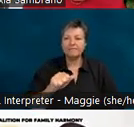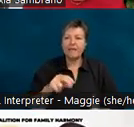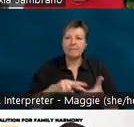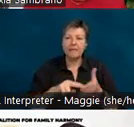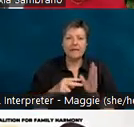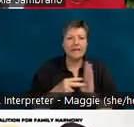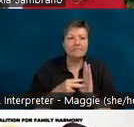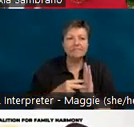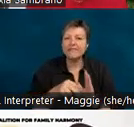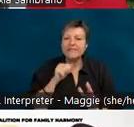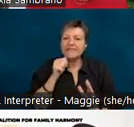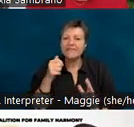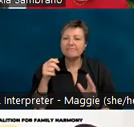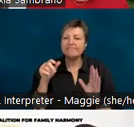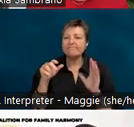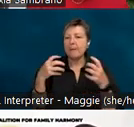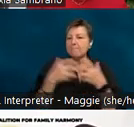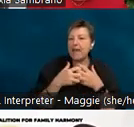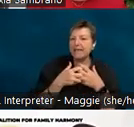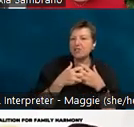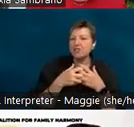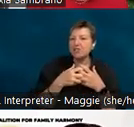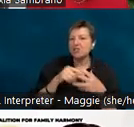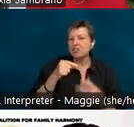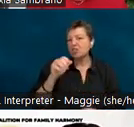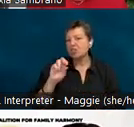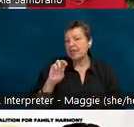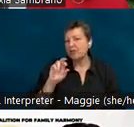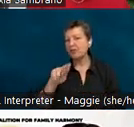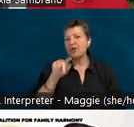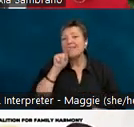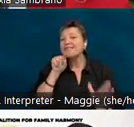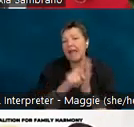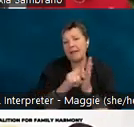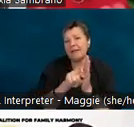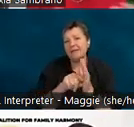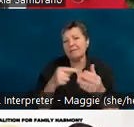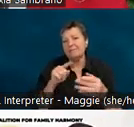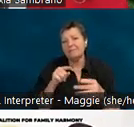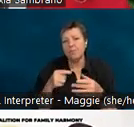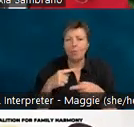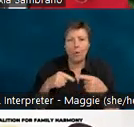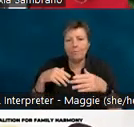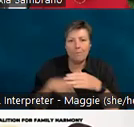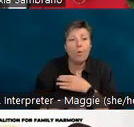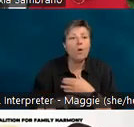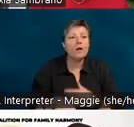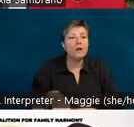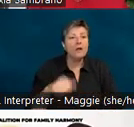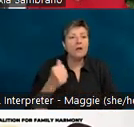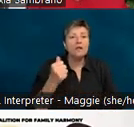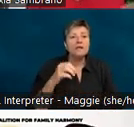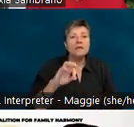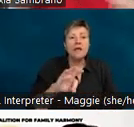birth. In 1966, another sexologist, Harry Benjamin, published the transsexual phenomenon. So this